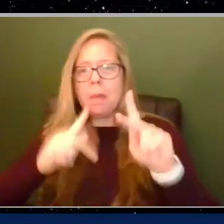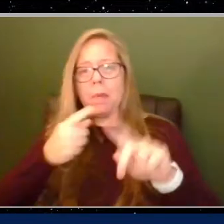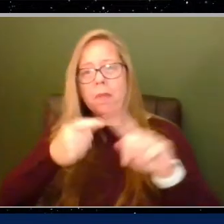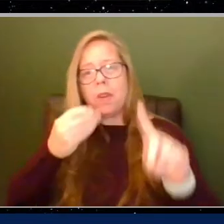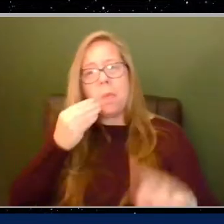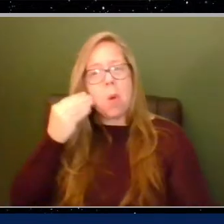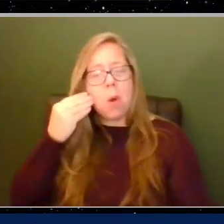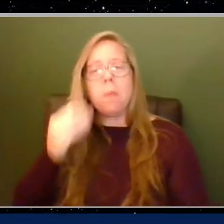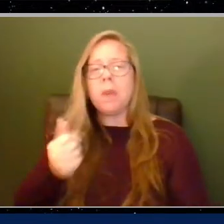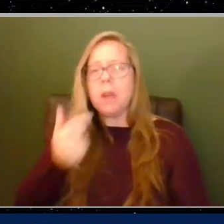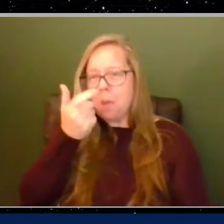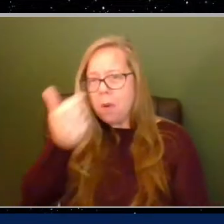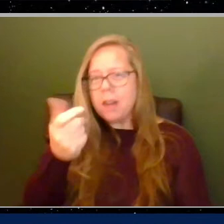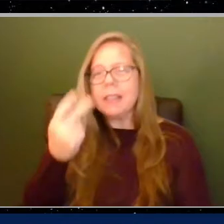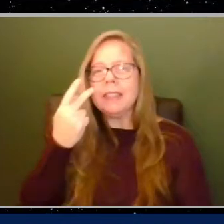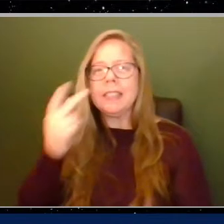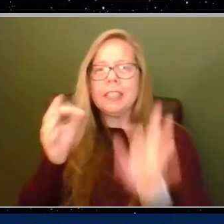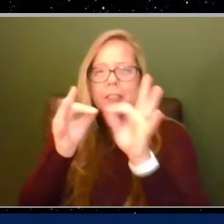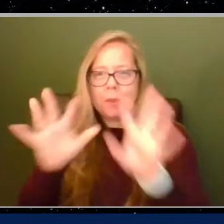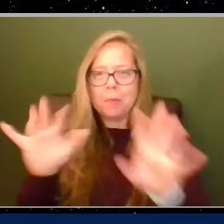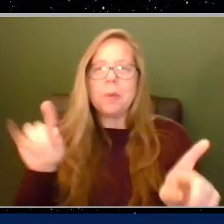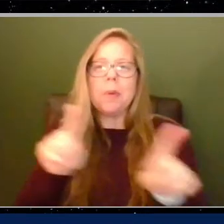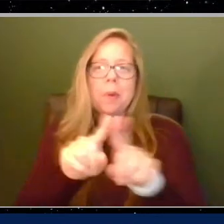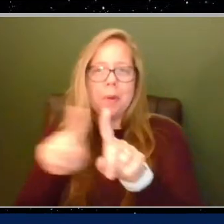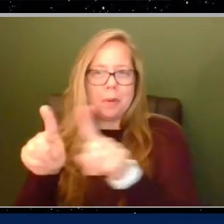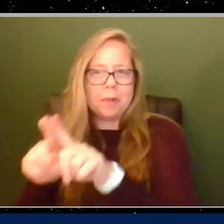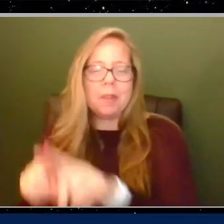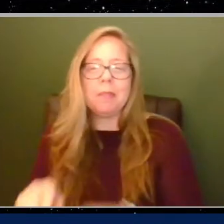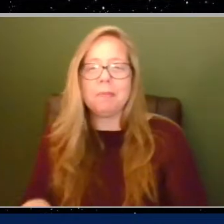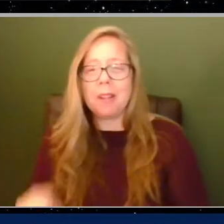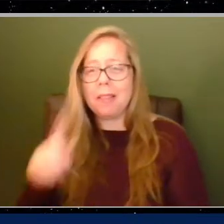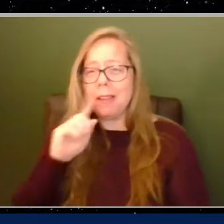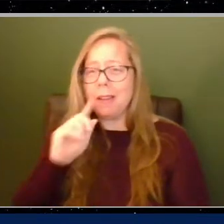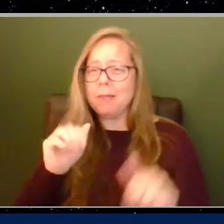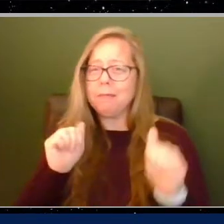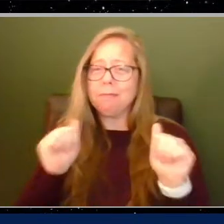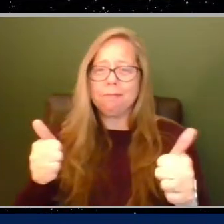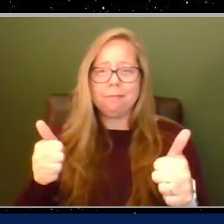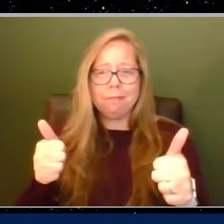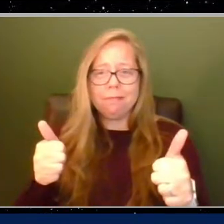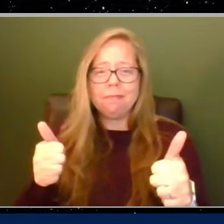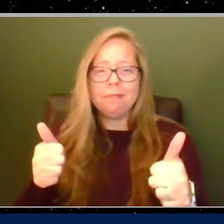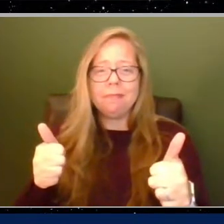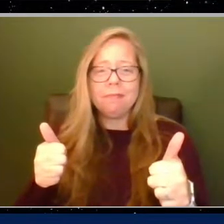the ASL interpreter back home wherever they're watching from. So it's